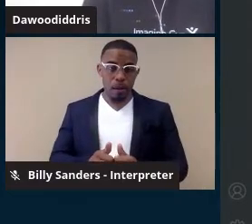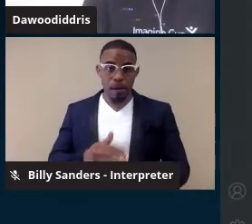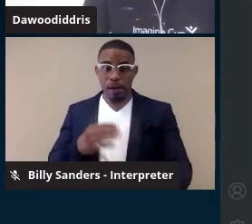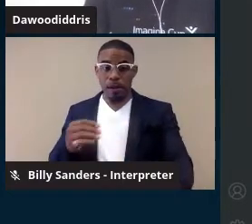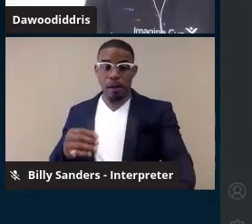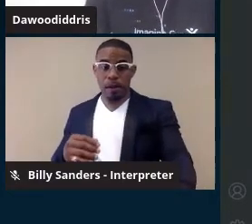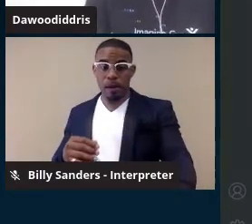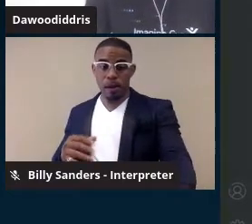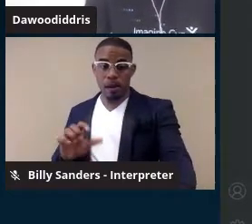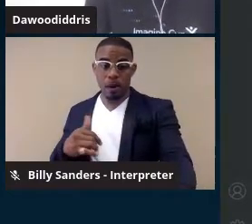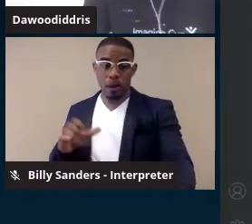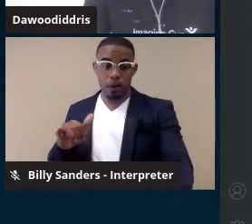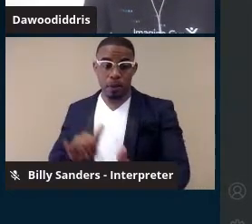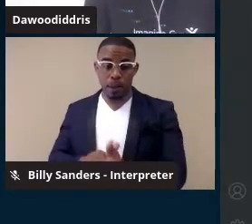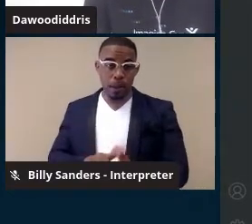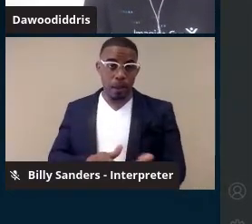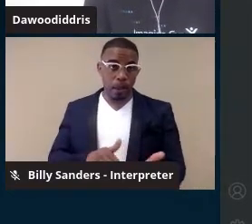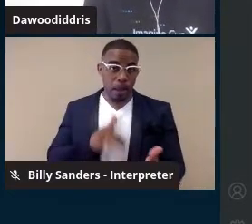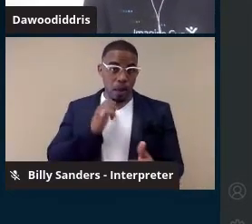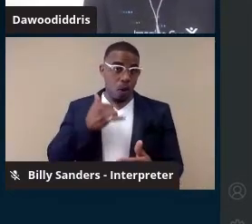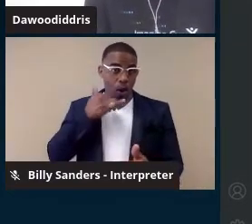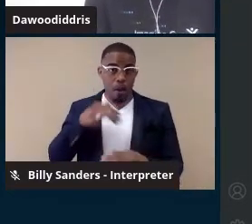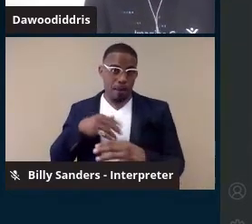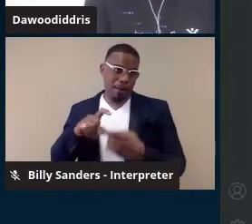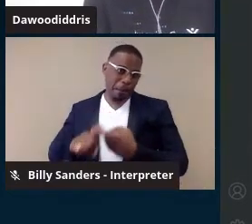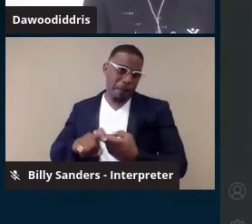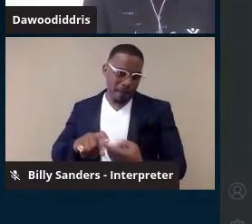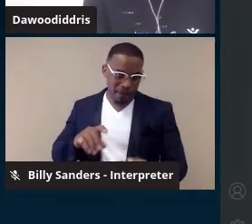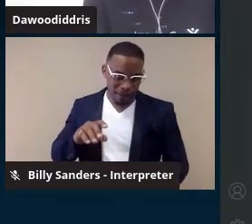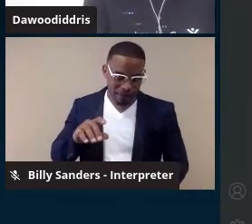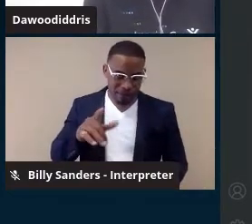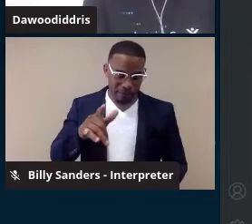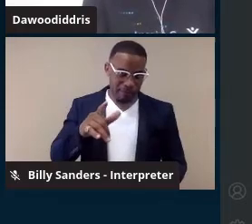And once I do that, I'll then call my body parser in here.